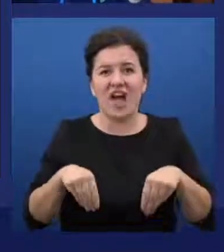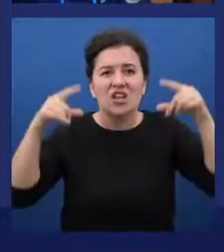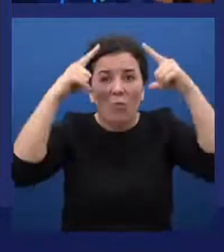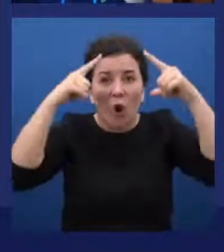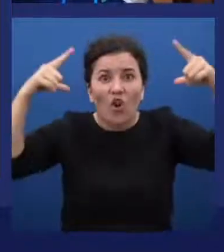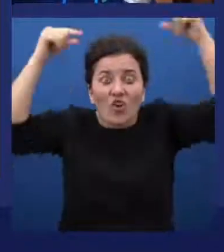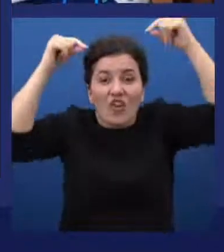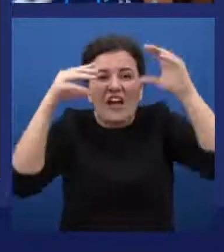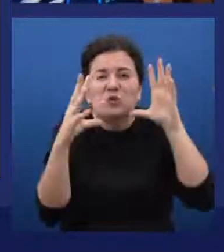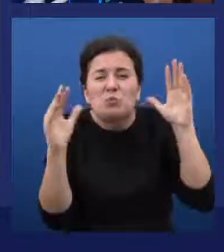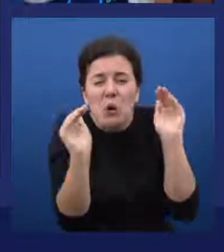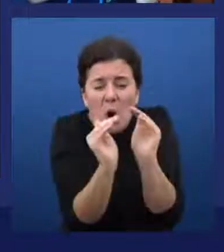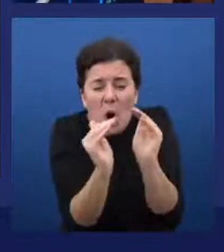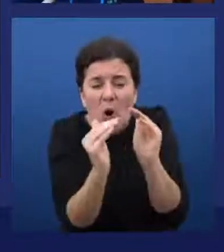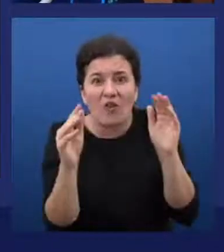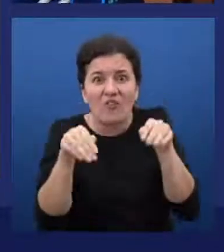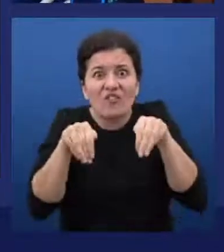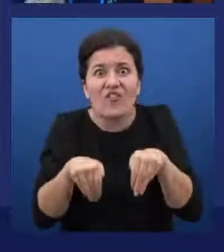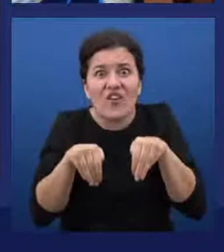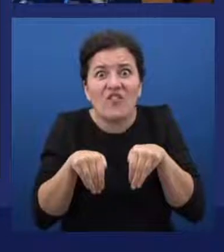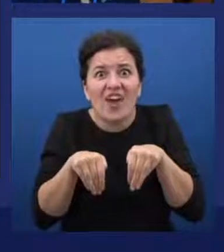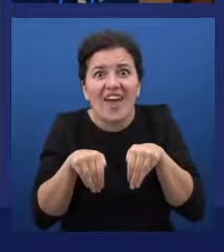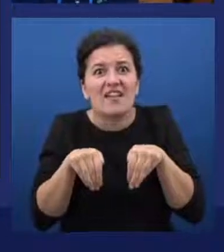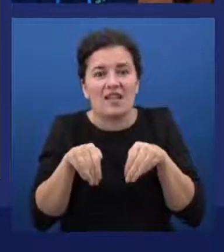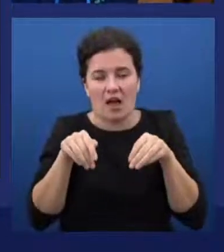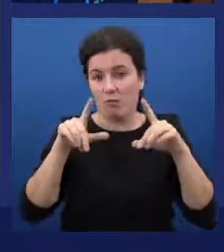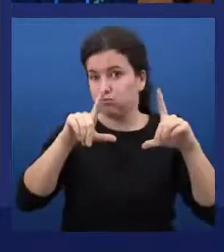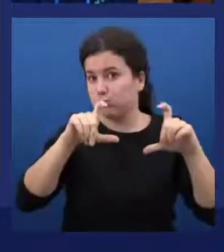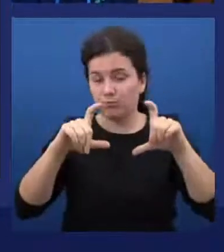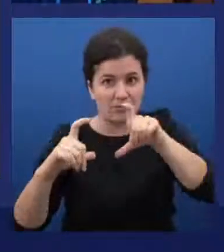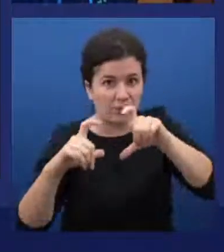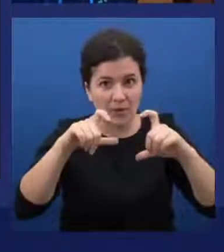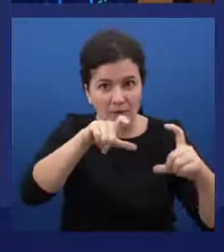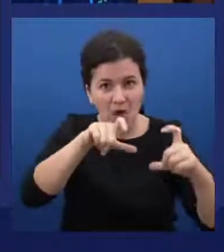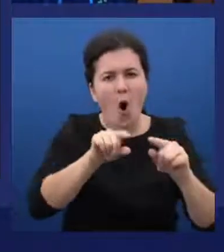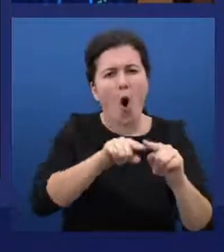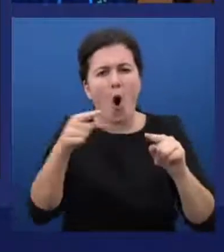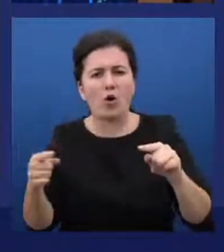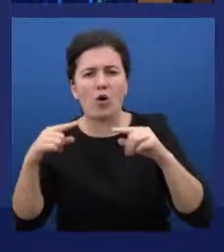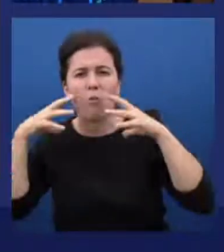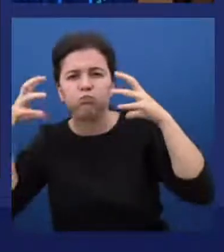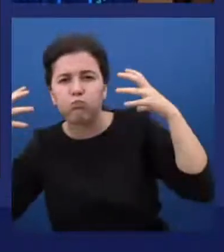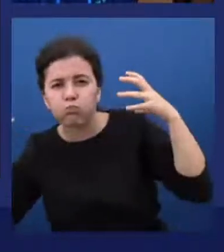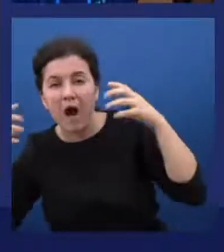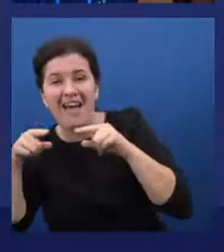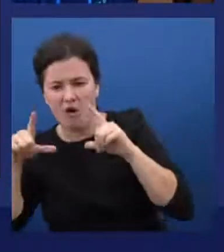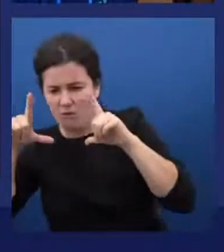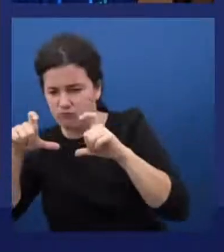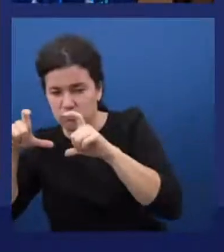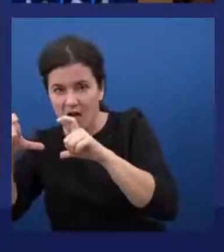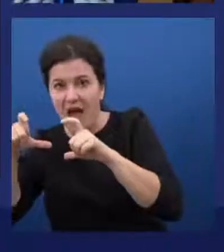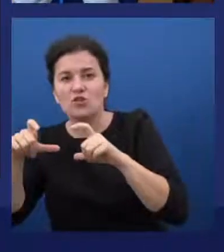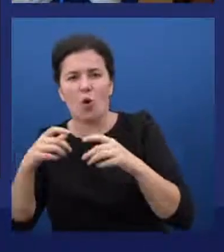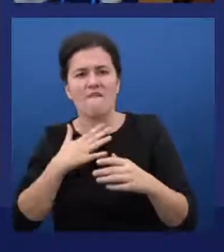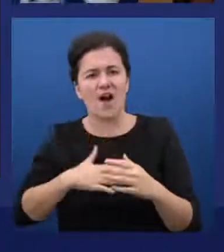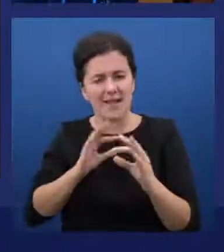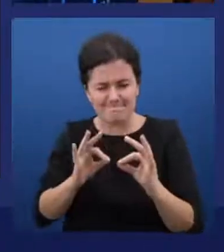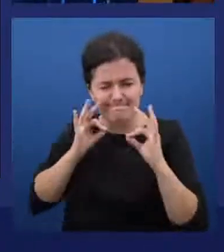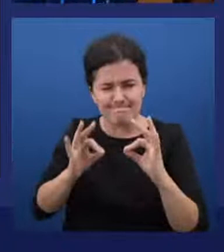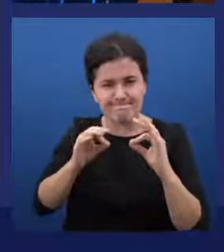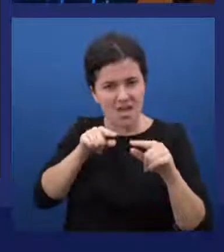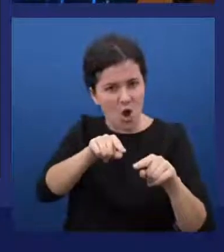Of course, if you want to train a model on chihuahuas or muffins, then make sure that it's as accurate as possible. So take